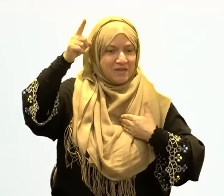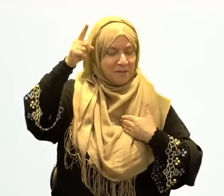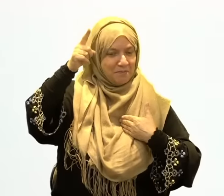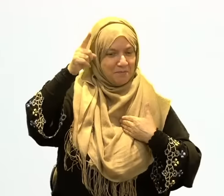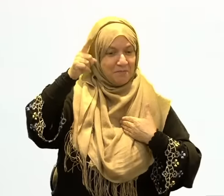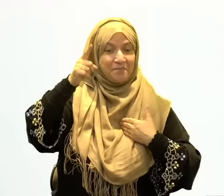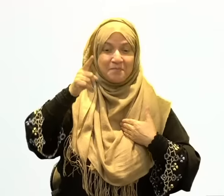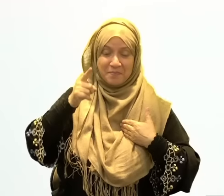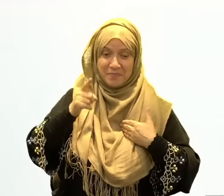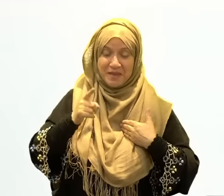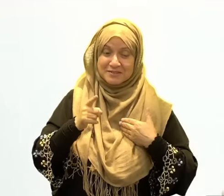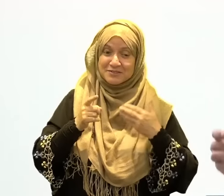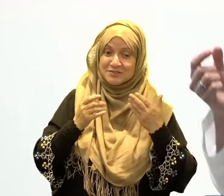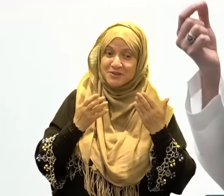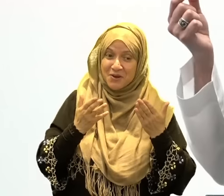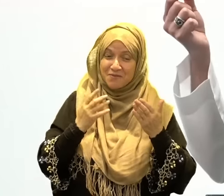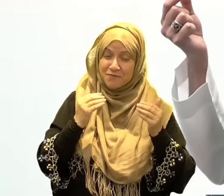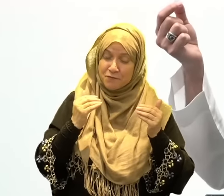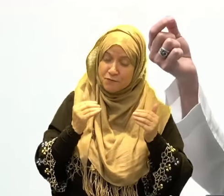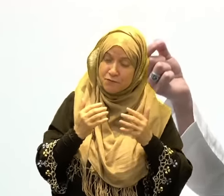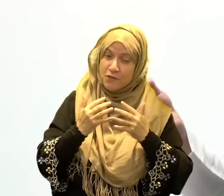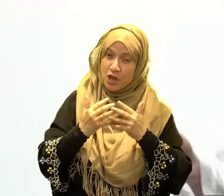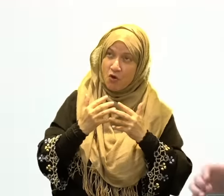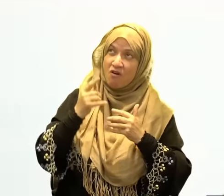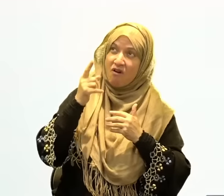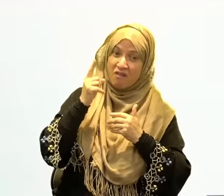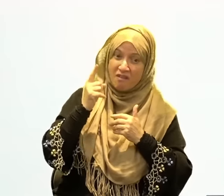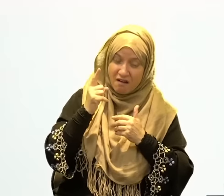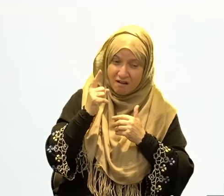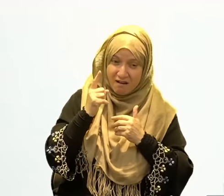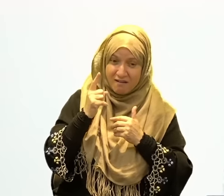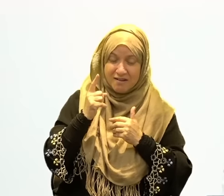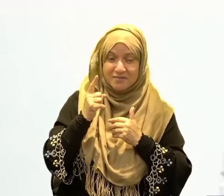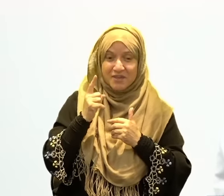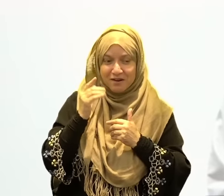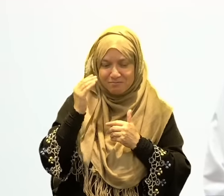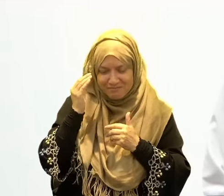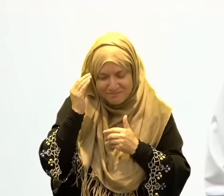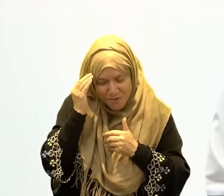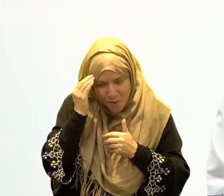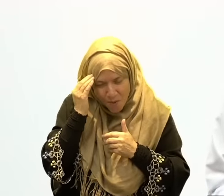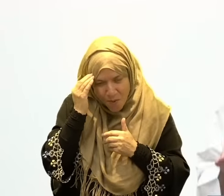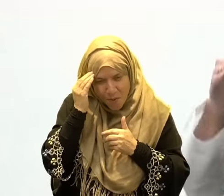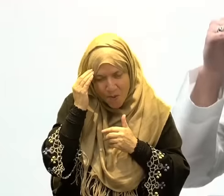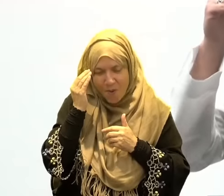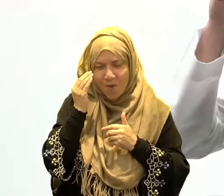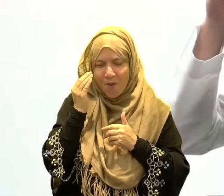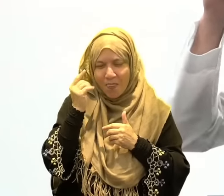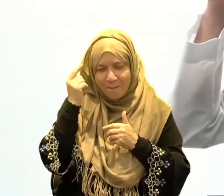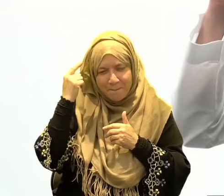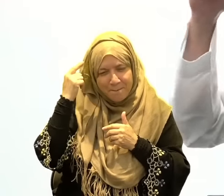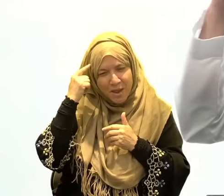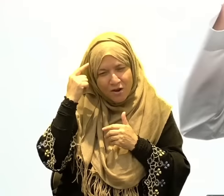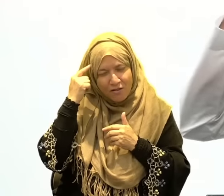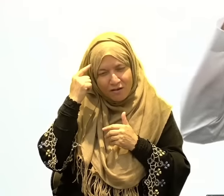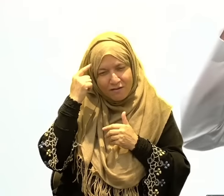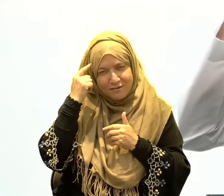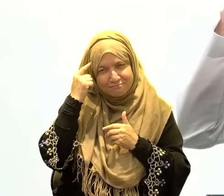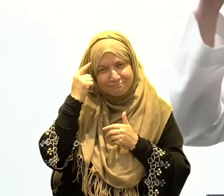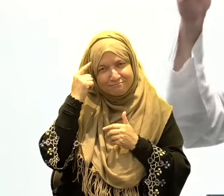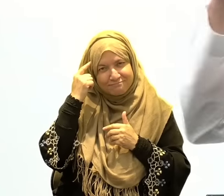Allah. Fear Allah, that Allah become reduced to the lowest of your observers. This is a powerful sentiment, because the Prophet is